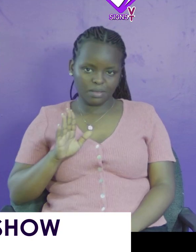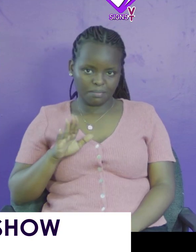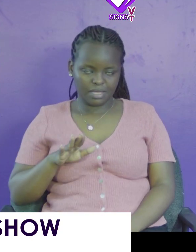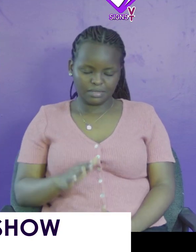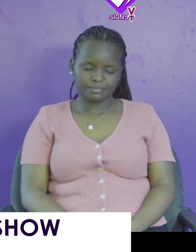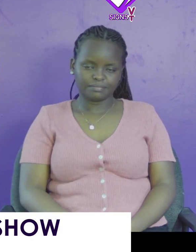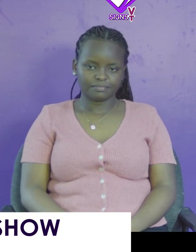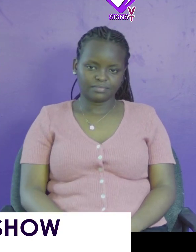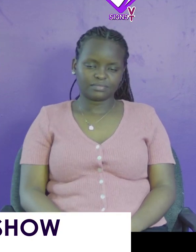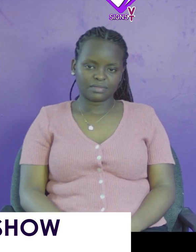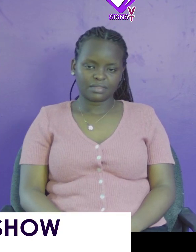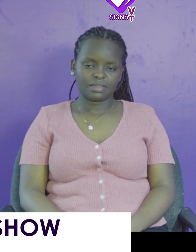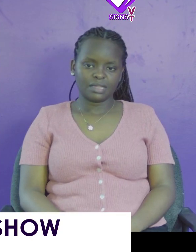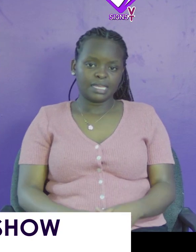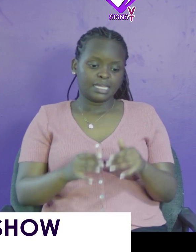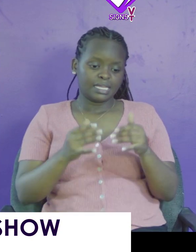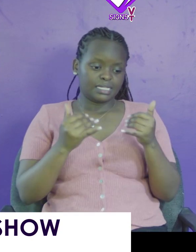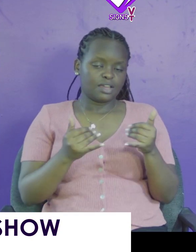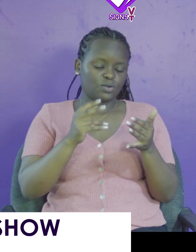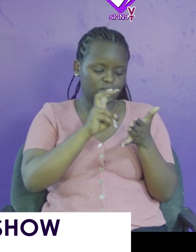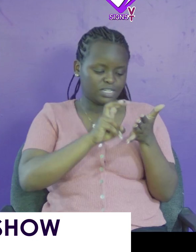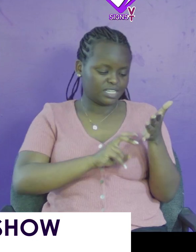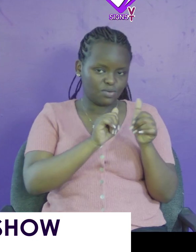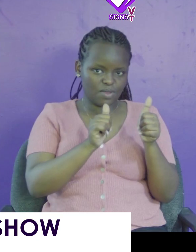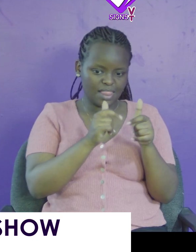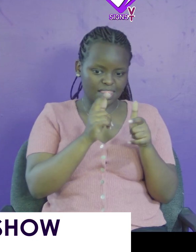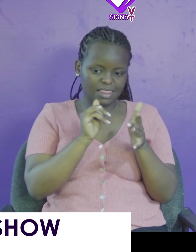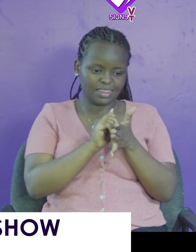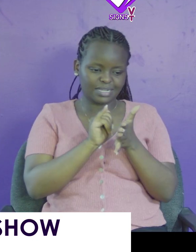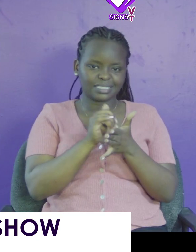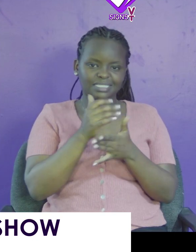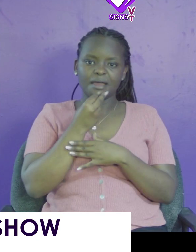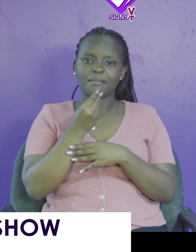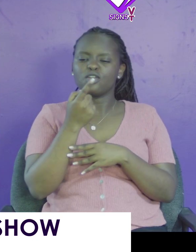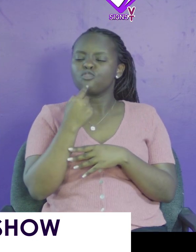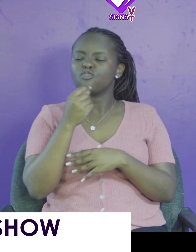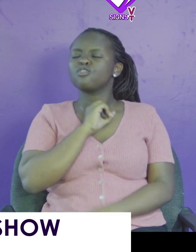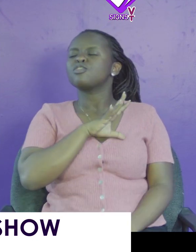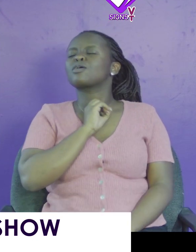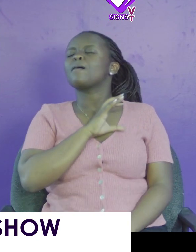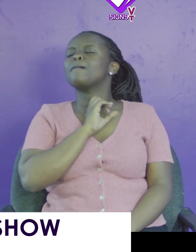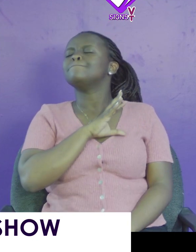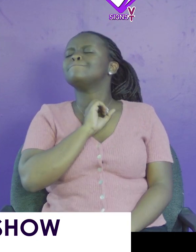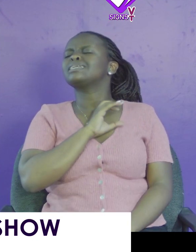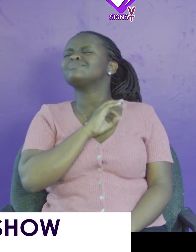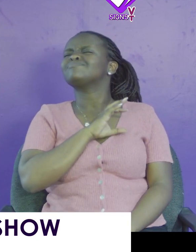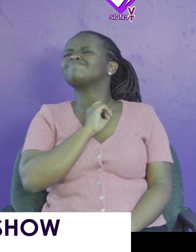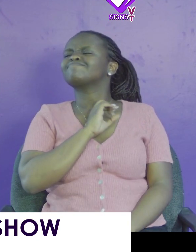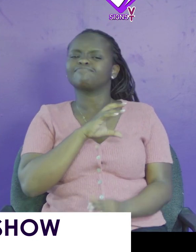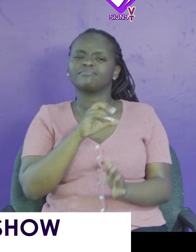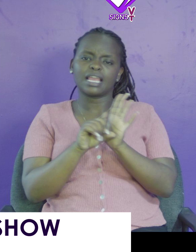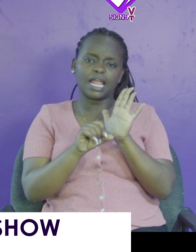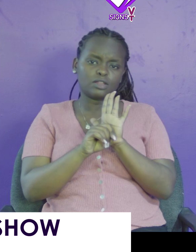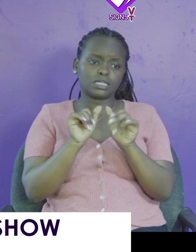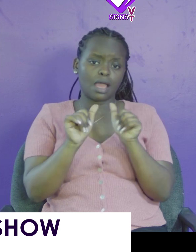1,000. Now read that Proverbs and you will find that is the man who complained a lot Now about women.